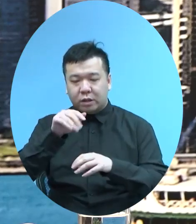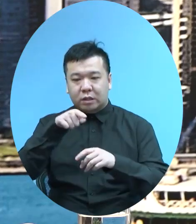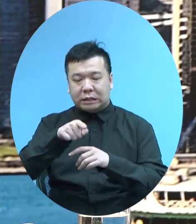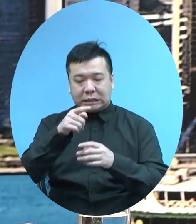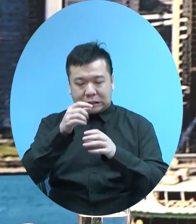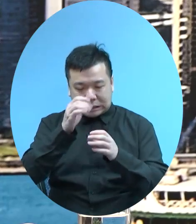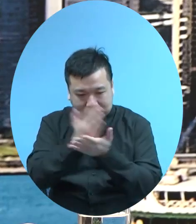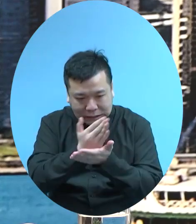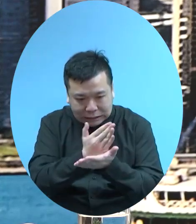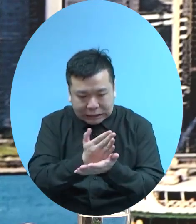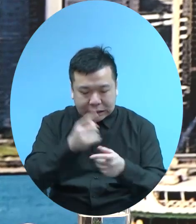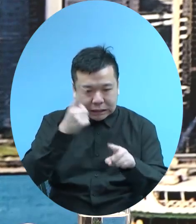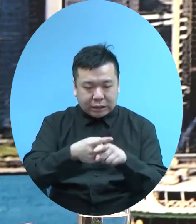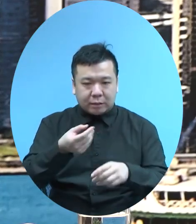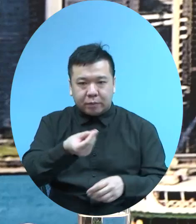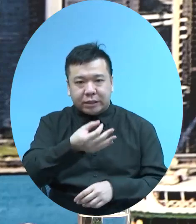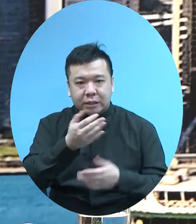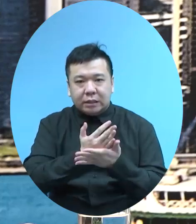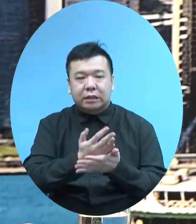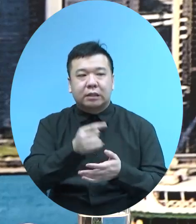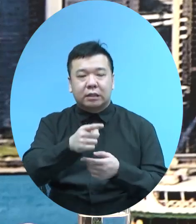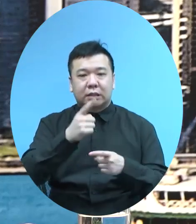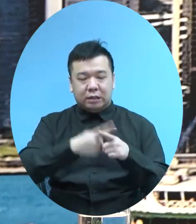of the patient's criteria and also the details.